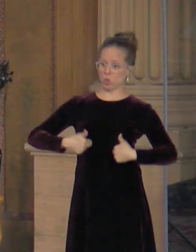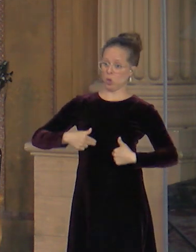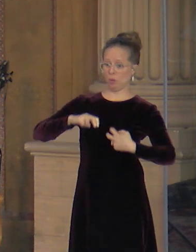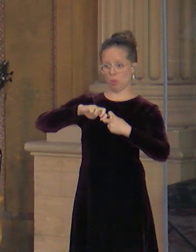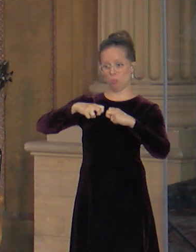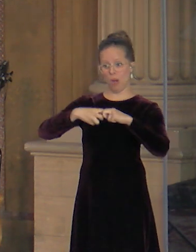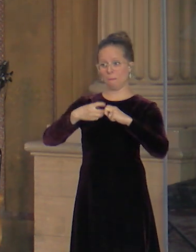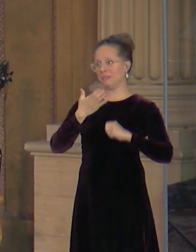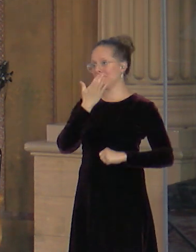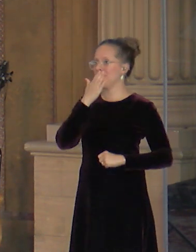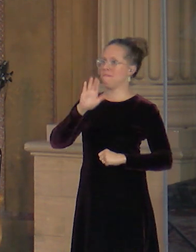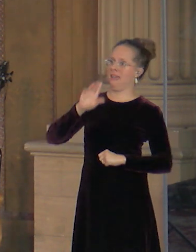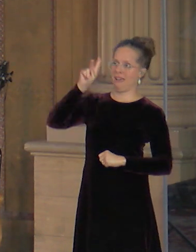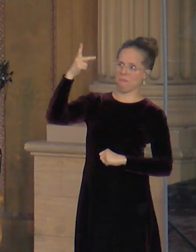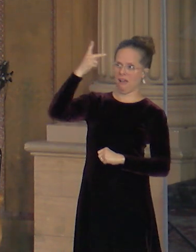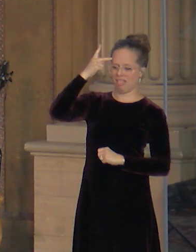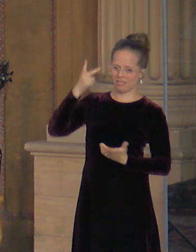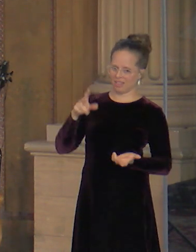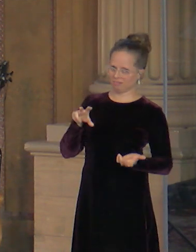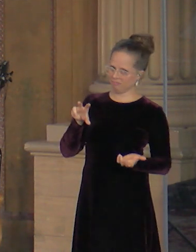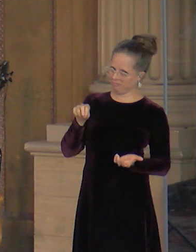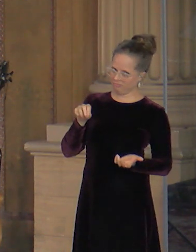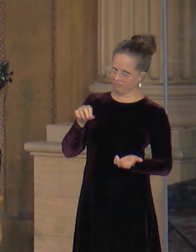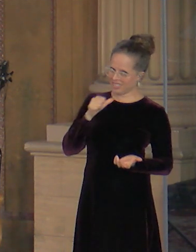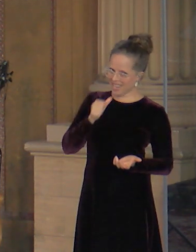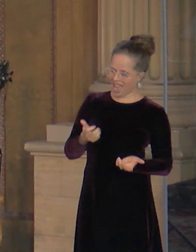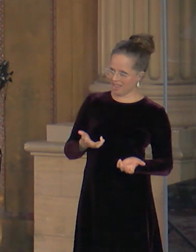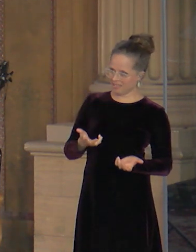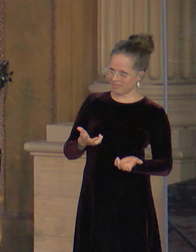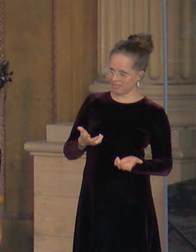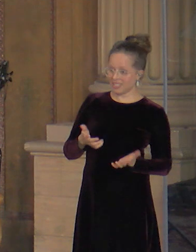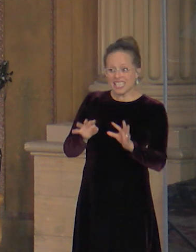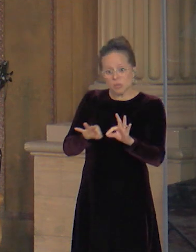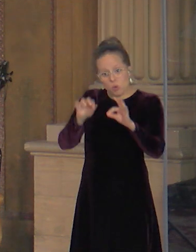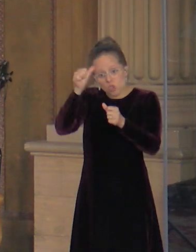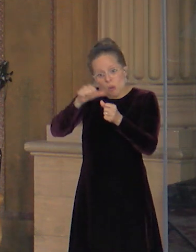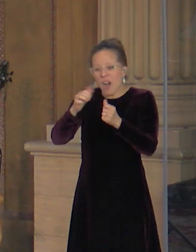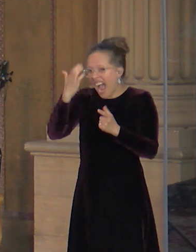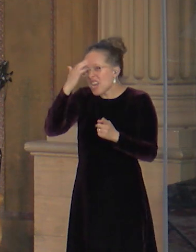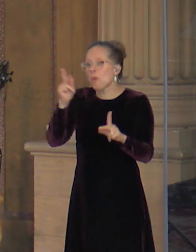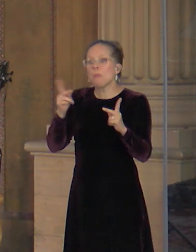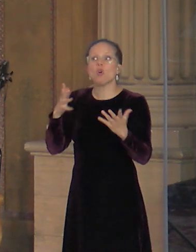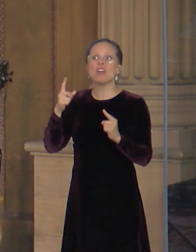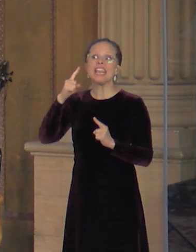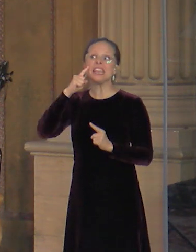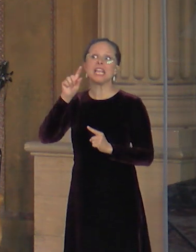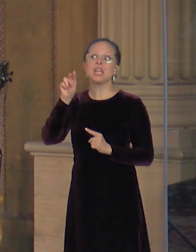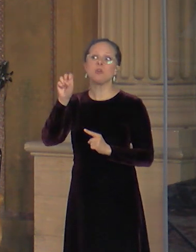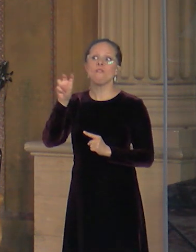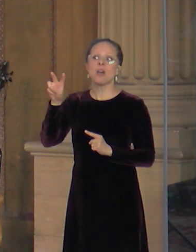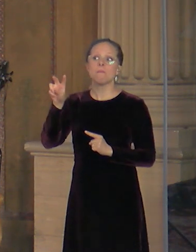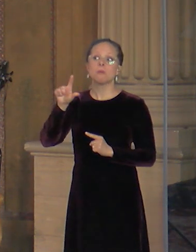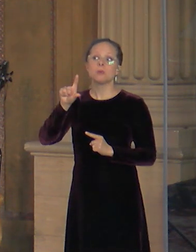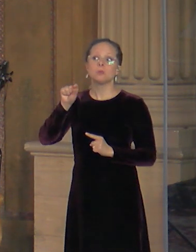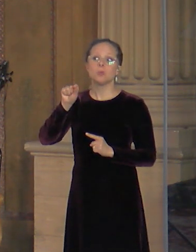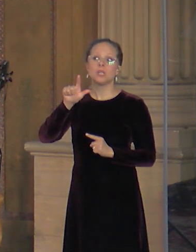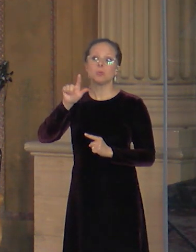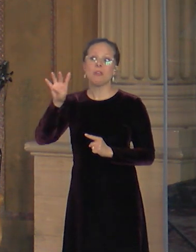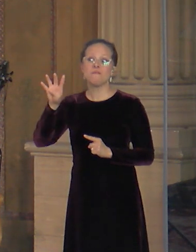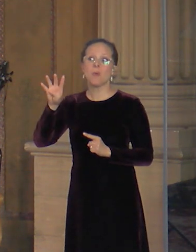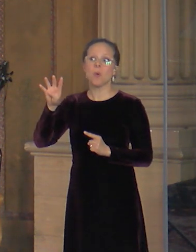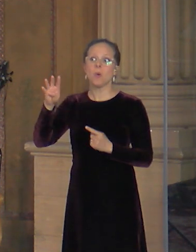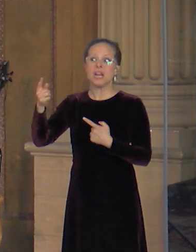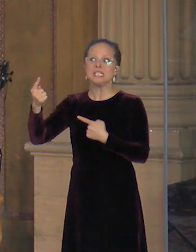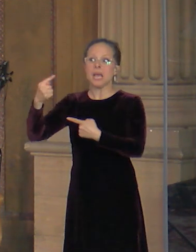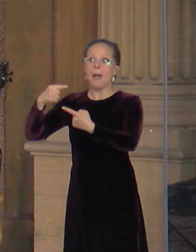the root problem in the world it's important to remember now I know November 2024 is coming and we are already starting to hear